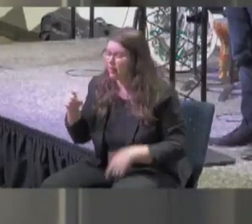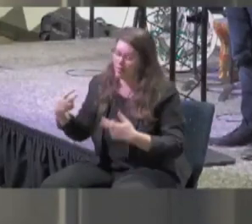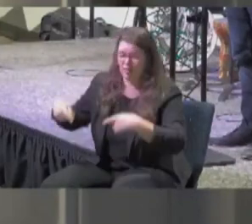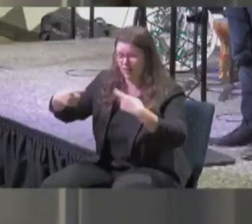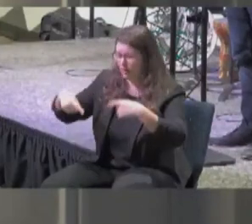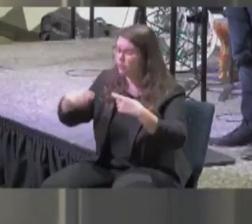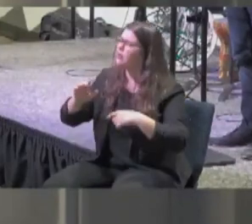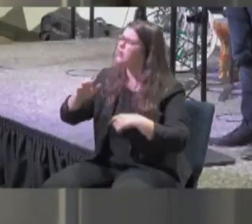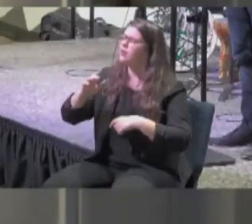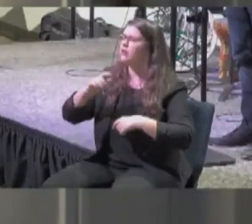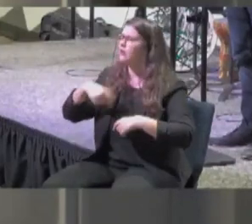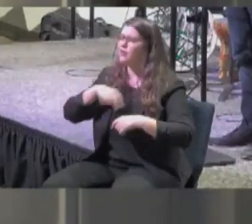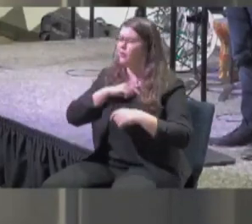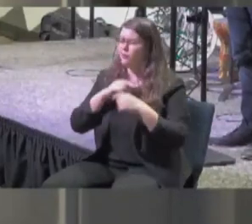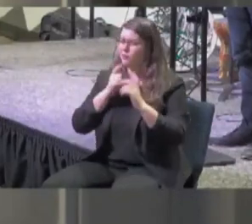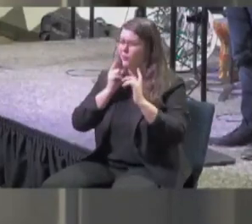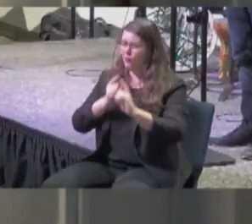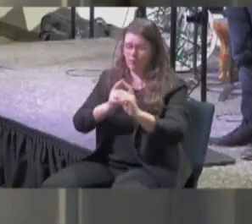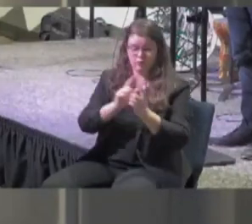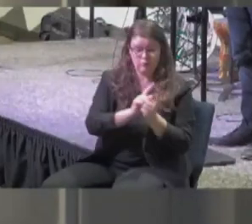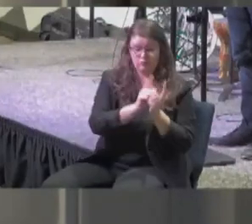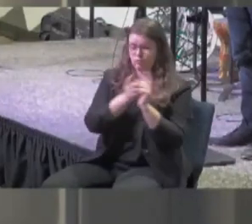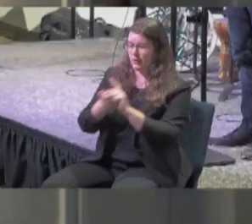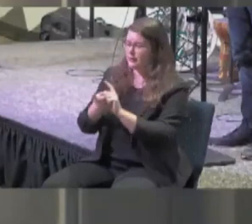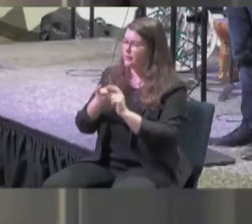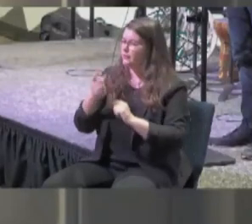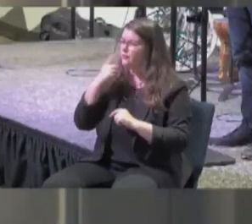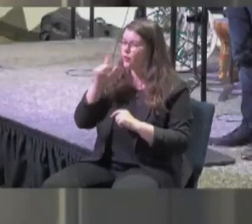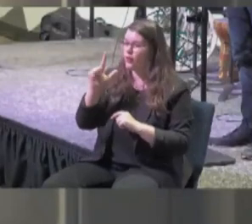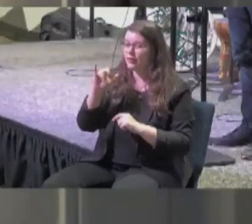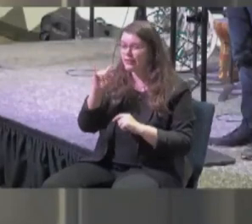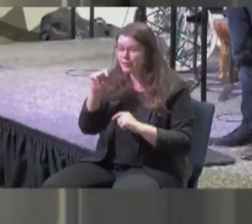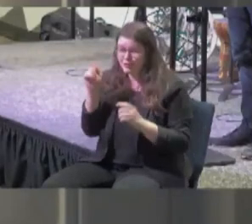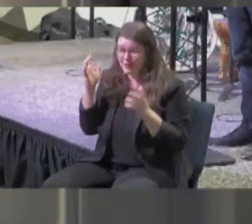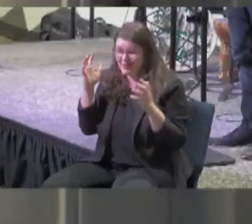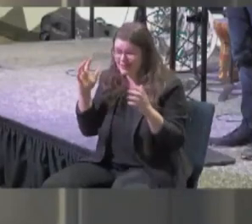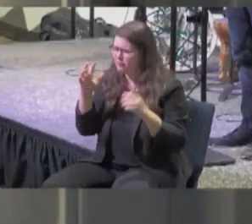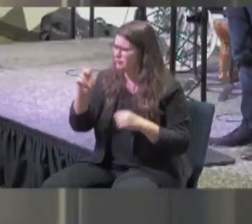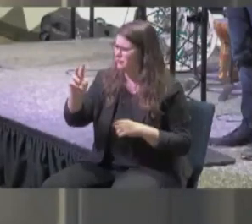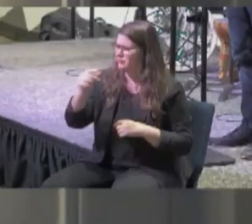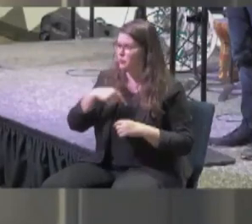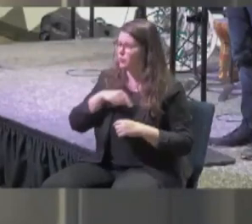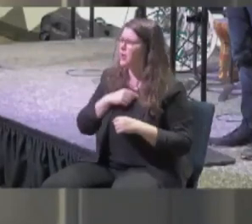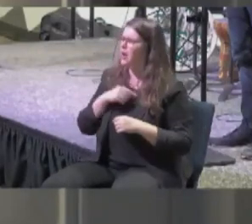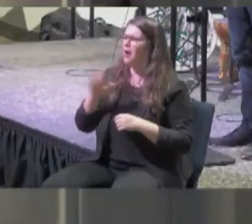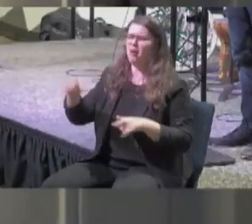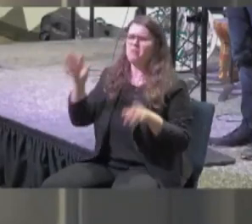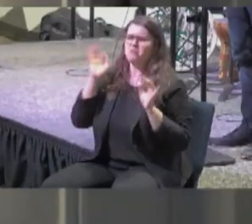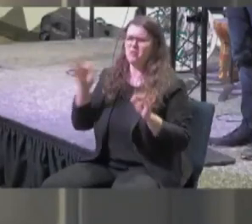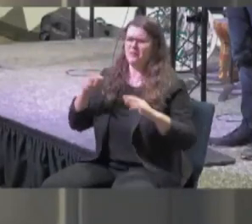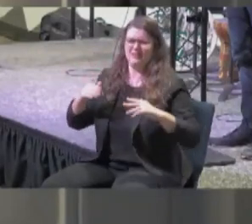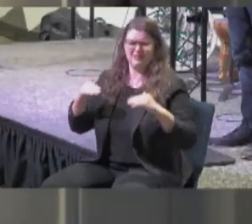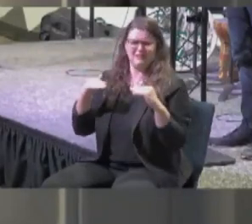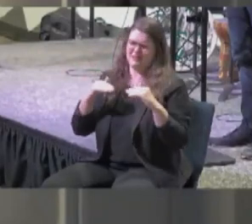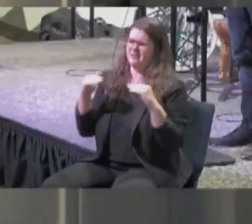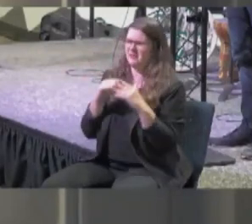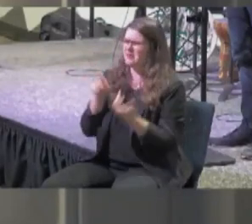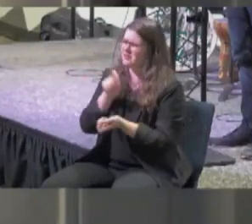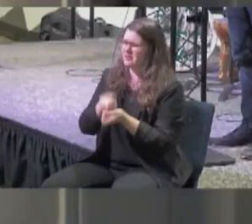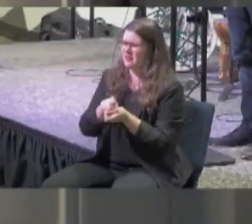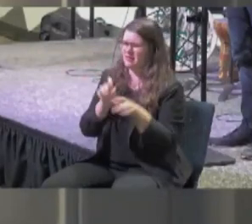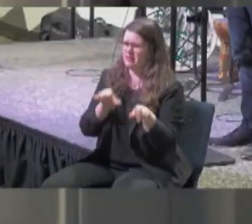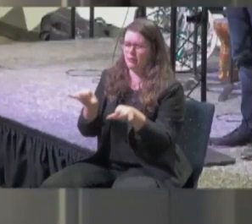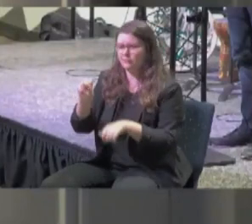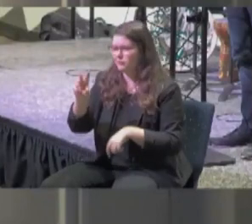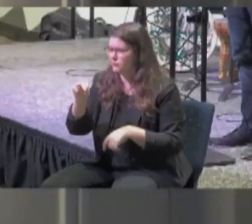or literary or documentary translators. We claim no theoretical perfection or perfect identity between the source and receptor